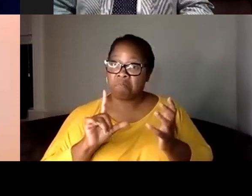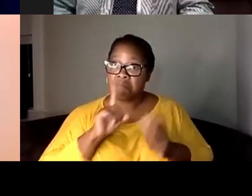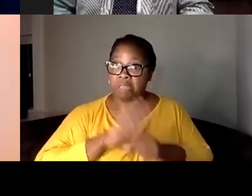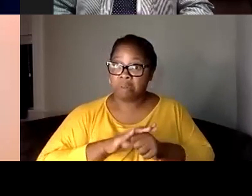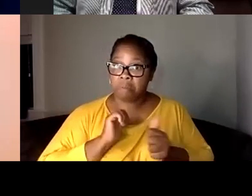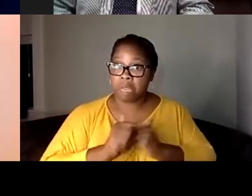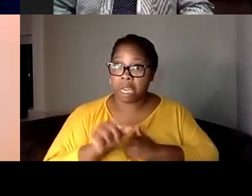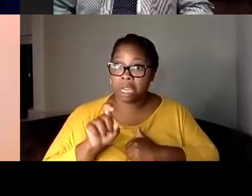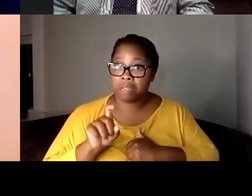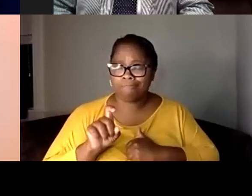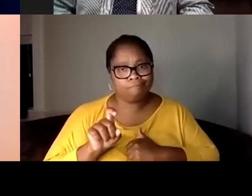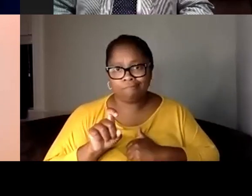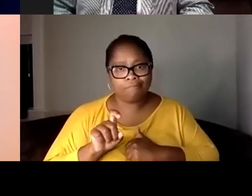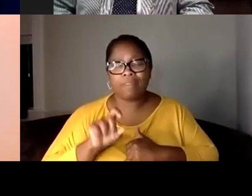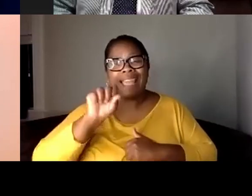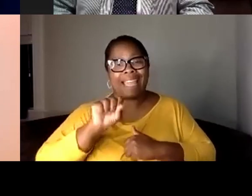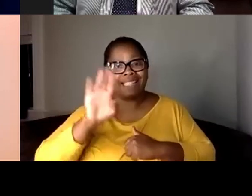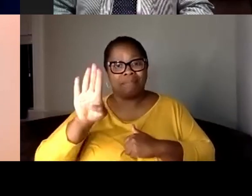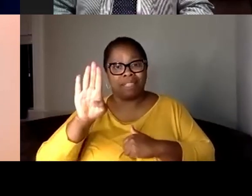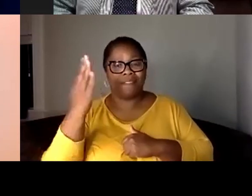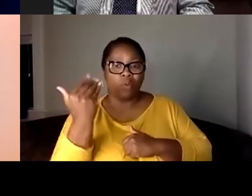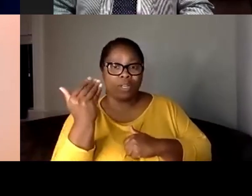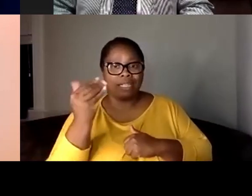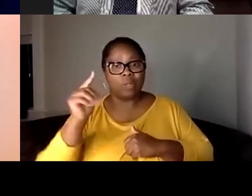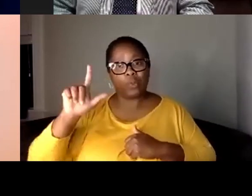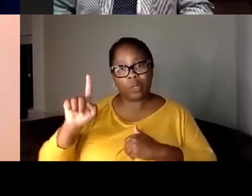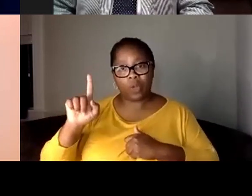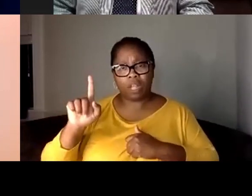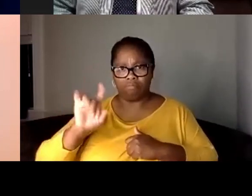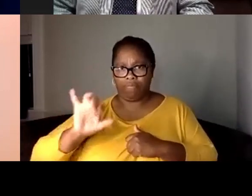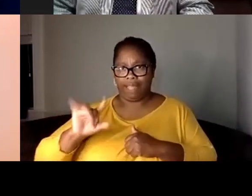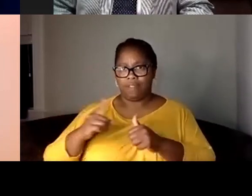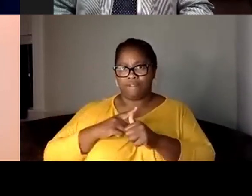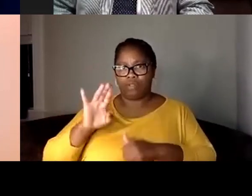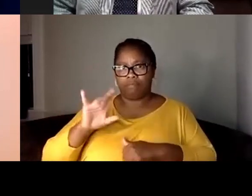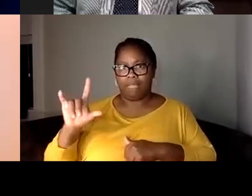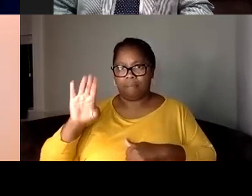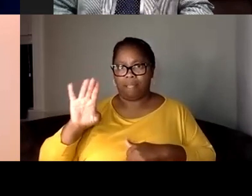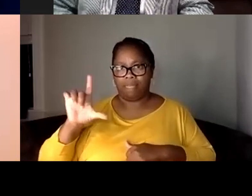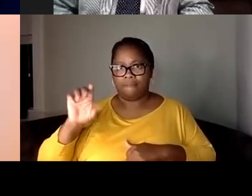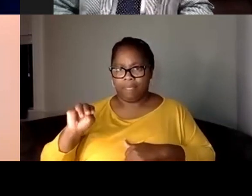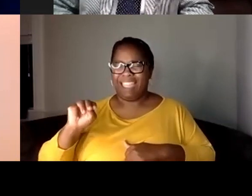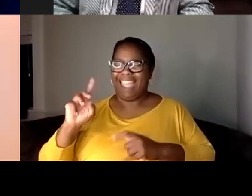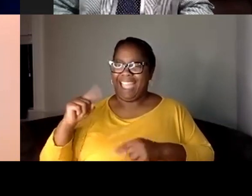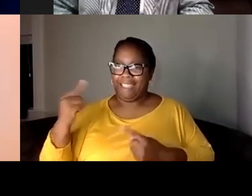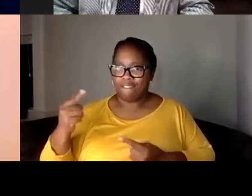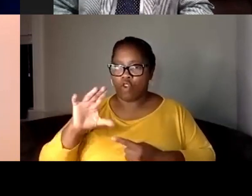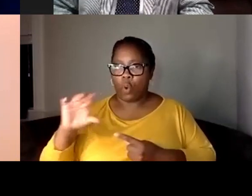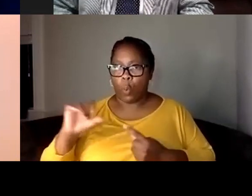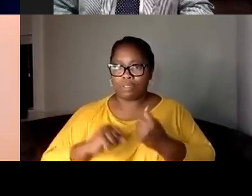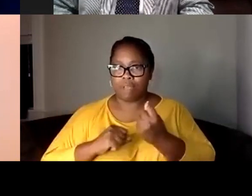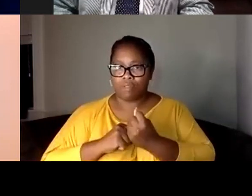SB 1421, which was the very first bill that Black Lives Matter ever co-sponsored, along